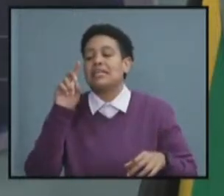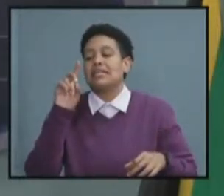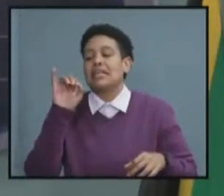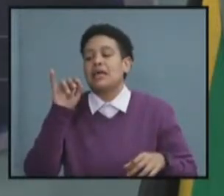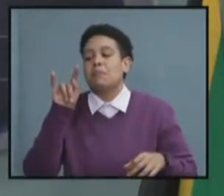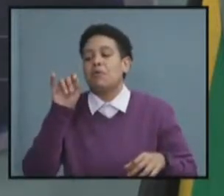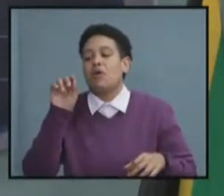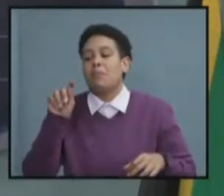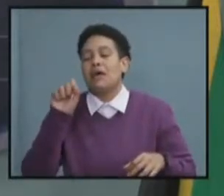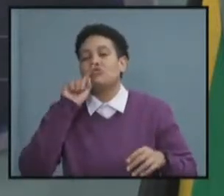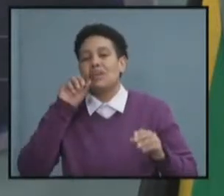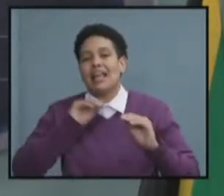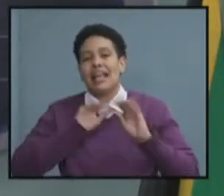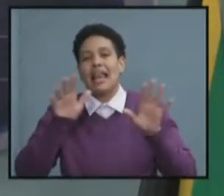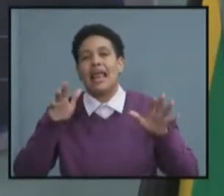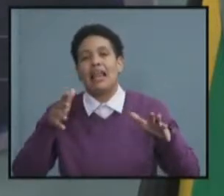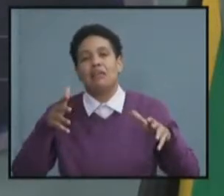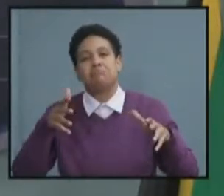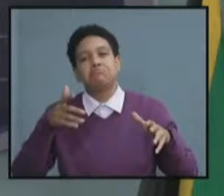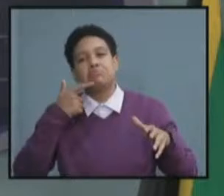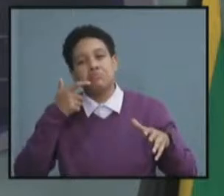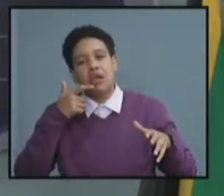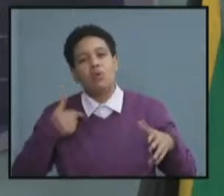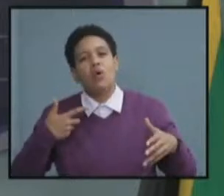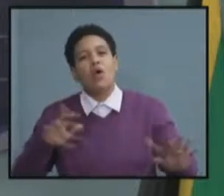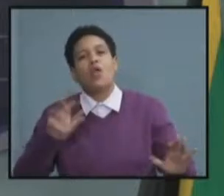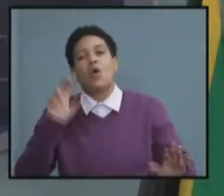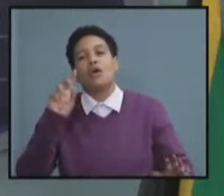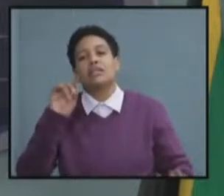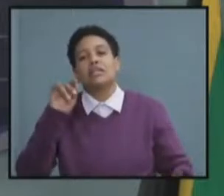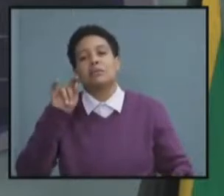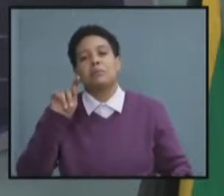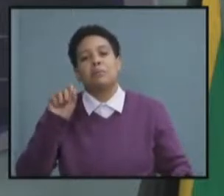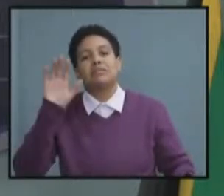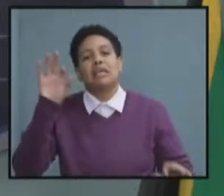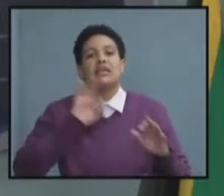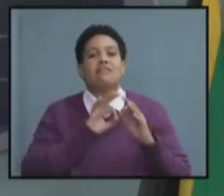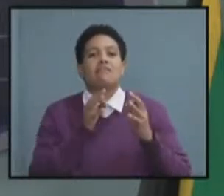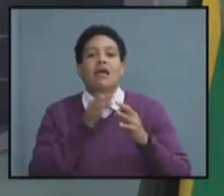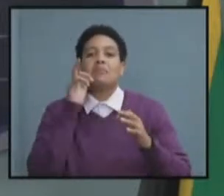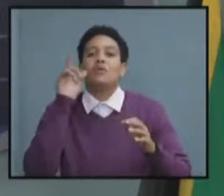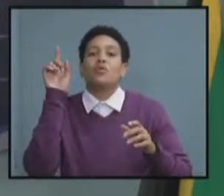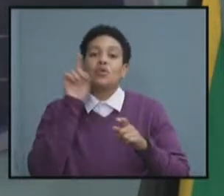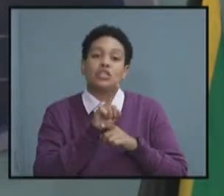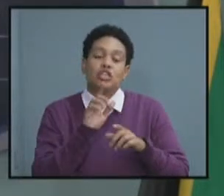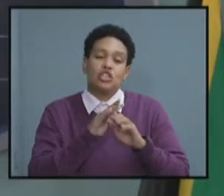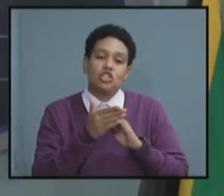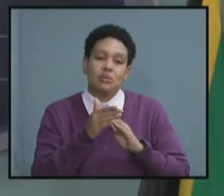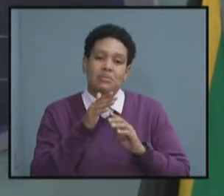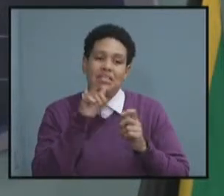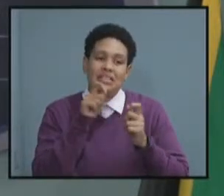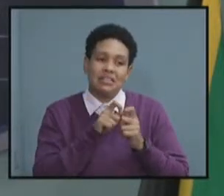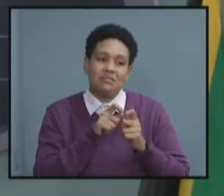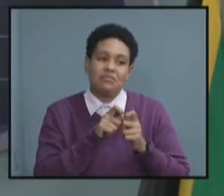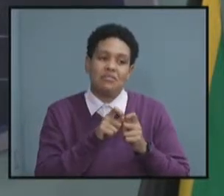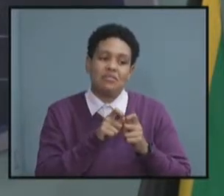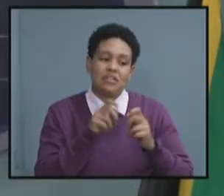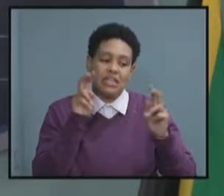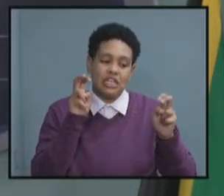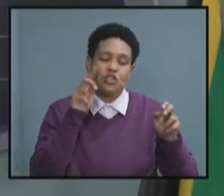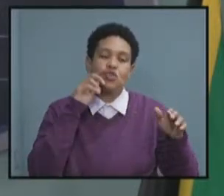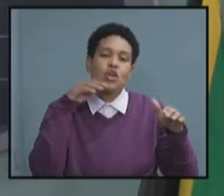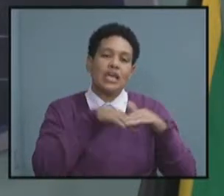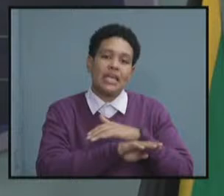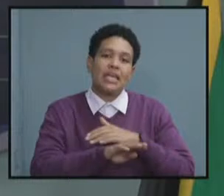was clearly stated that we would allow our diplomats and their families who are assigned to Jamaica in particular on important issues to come